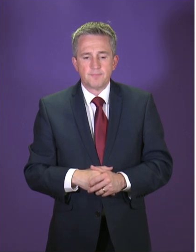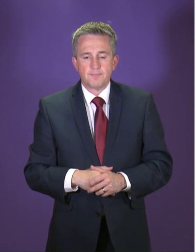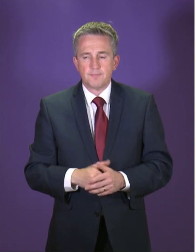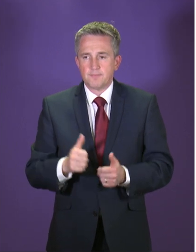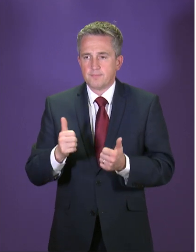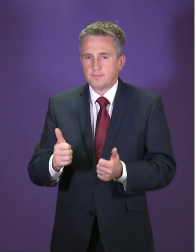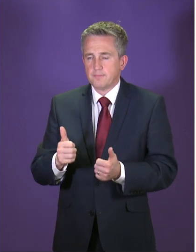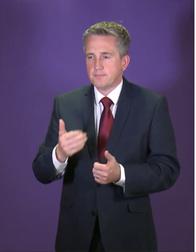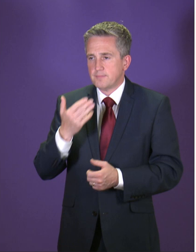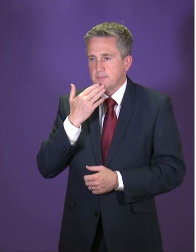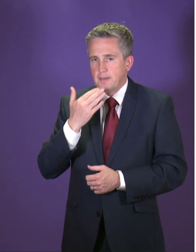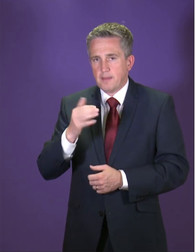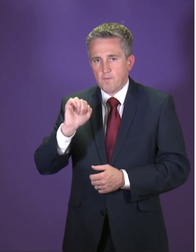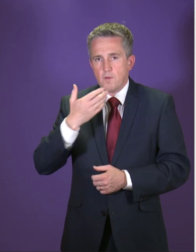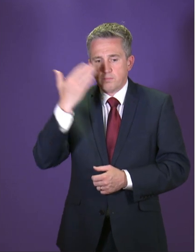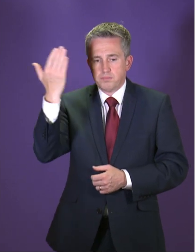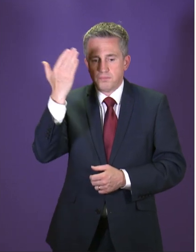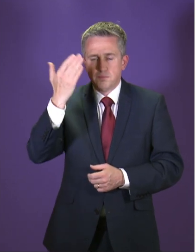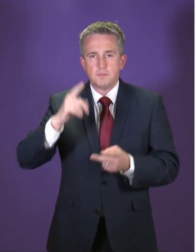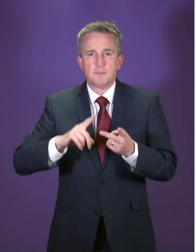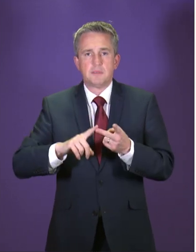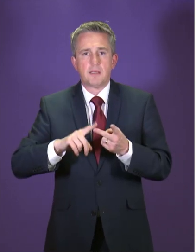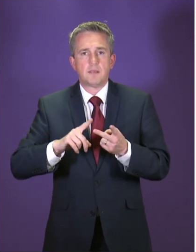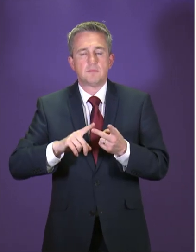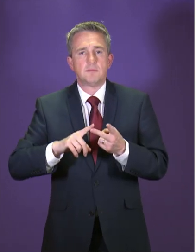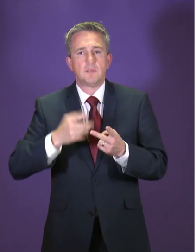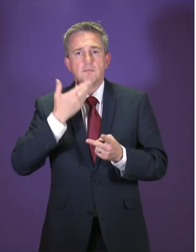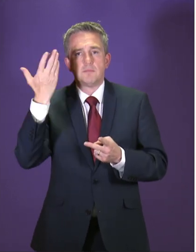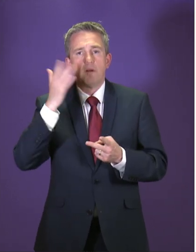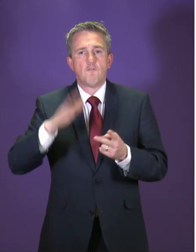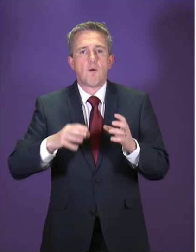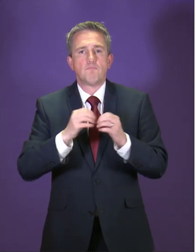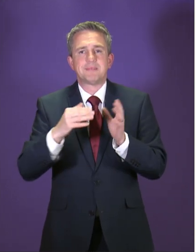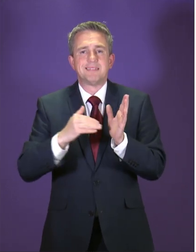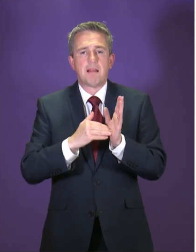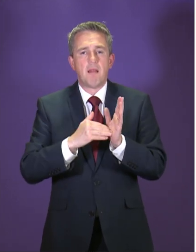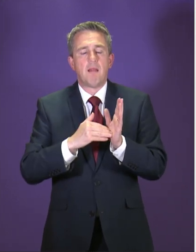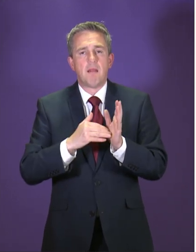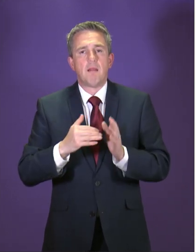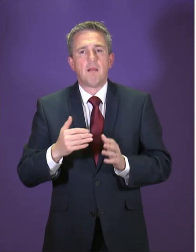Thank you very much, Mr. Agakum. And we're now going to hear from our friends from Brazil. And I'd like to call the Minister for